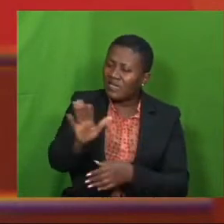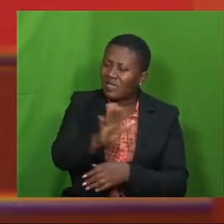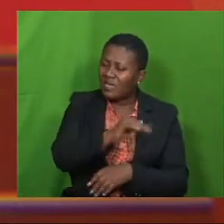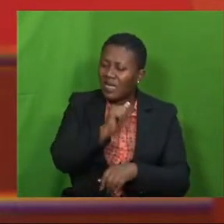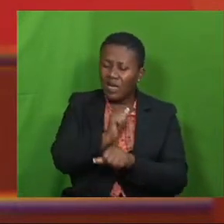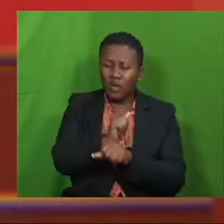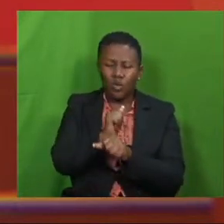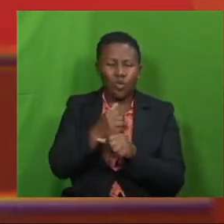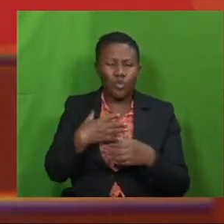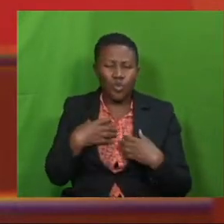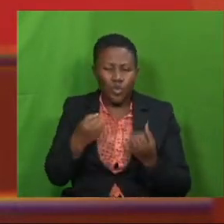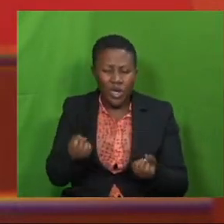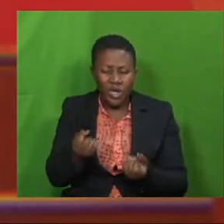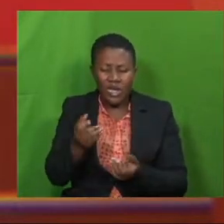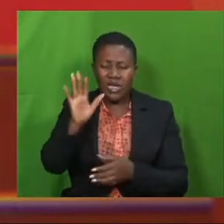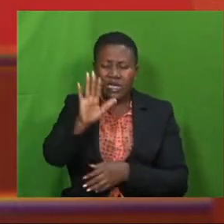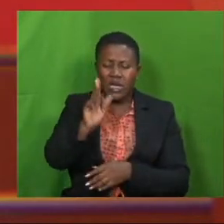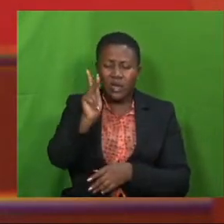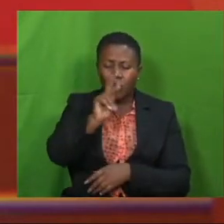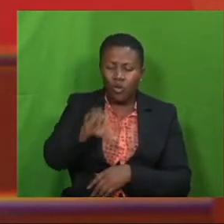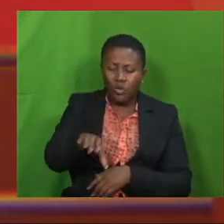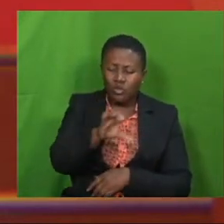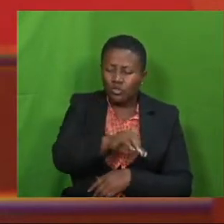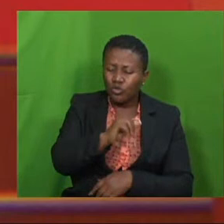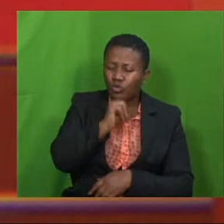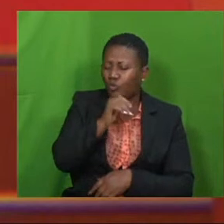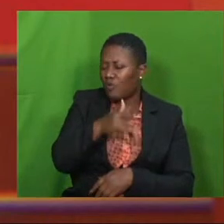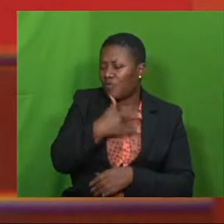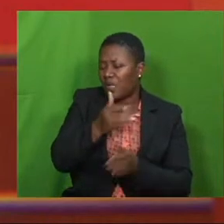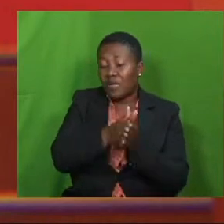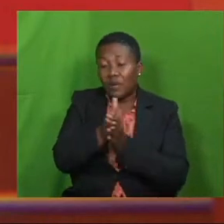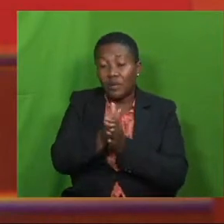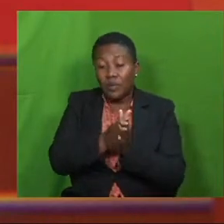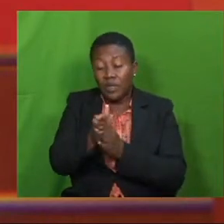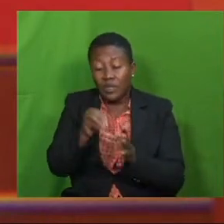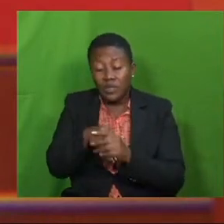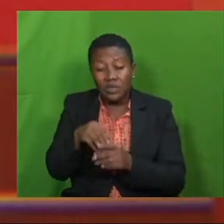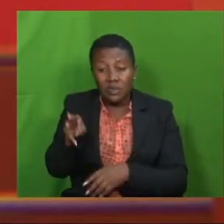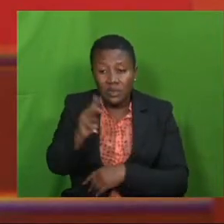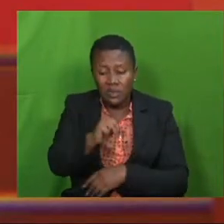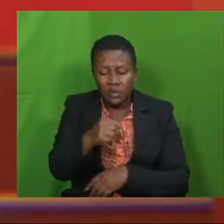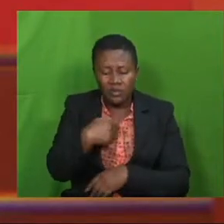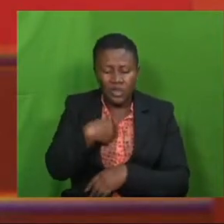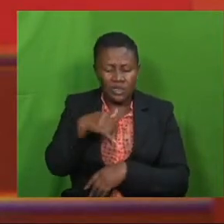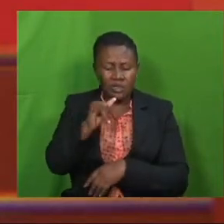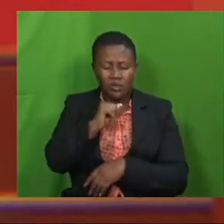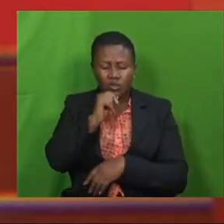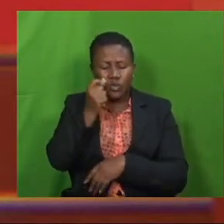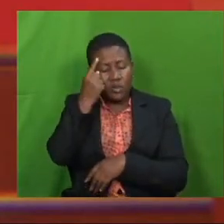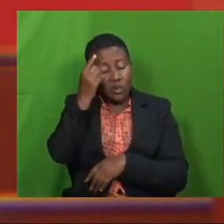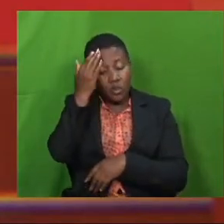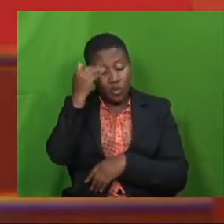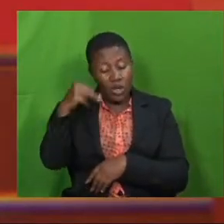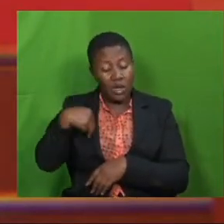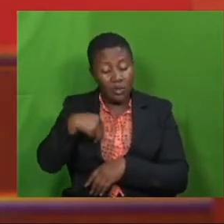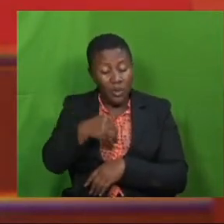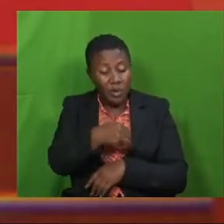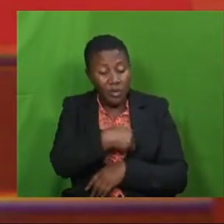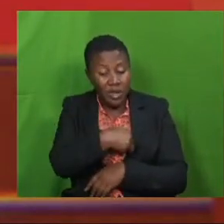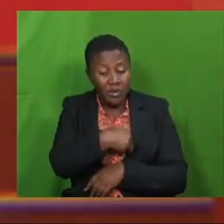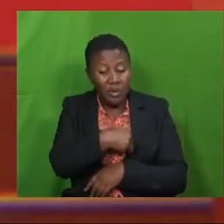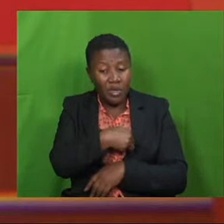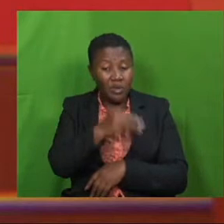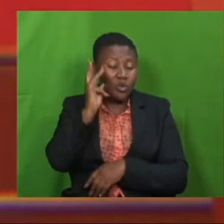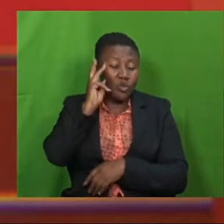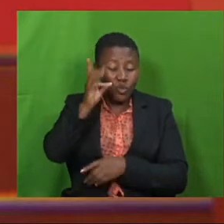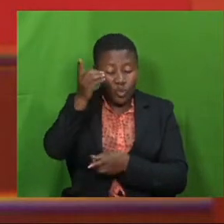their constituents. I find it very difficult to understand why honorable members of this august House would decide to stay